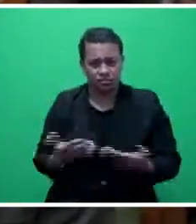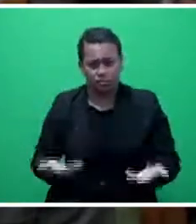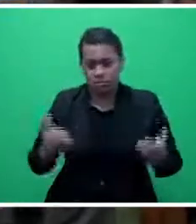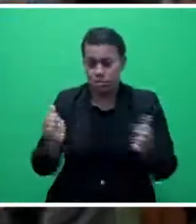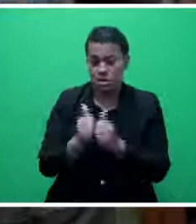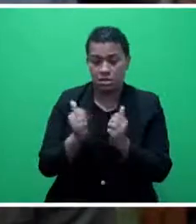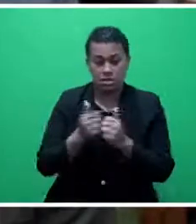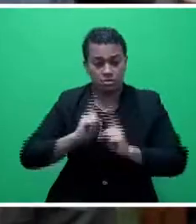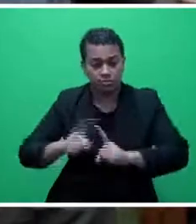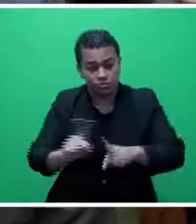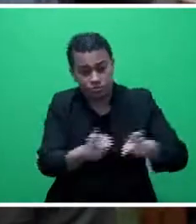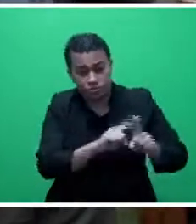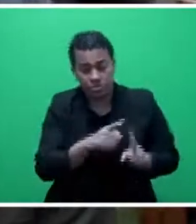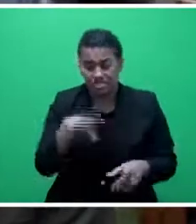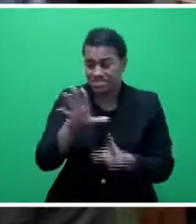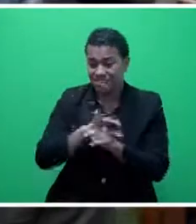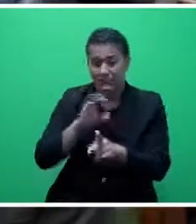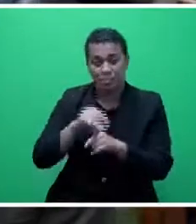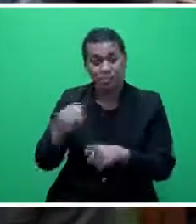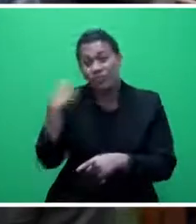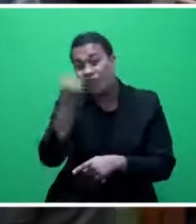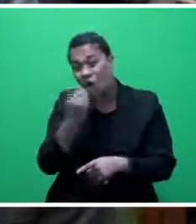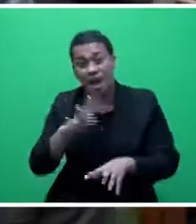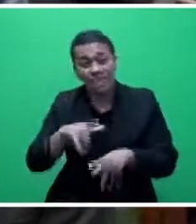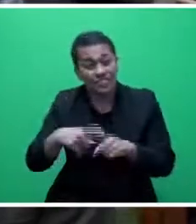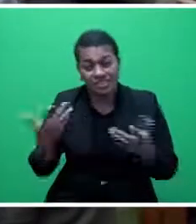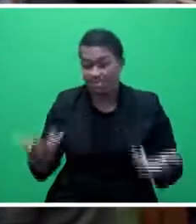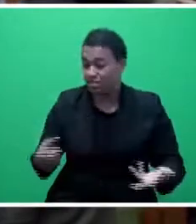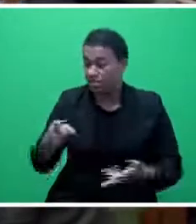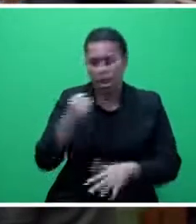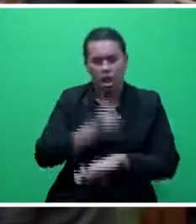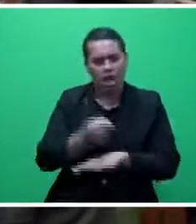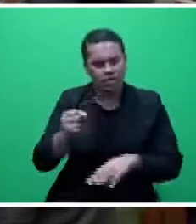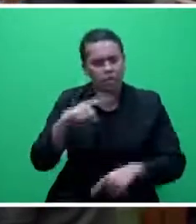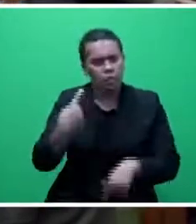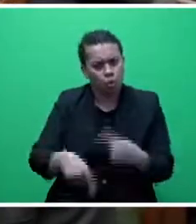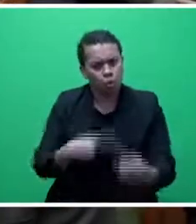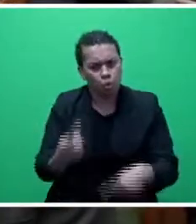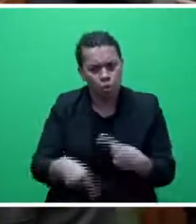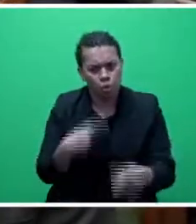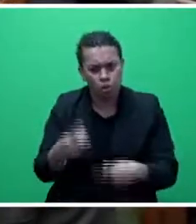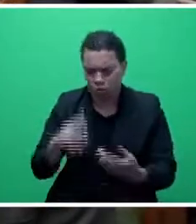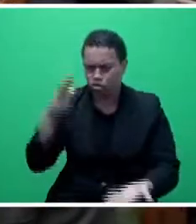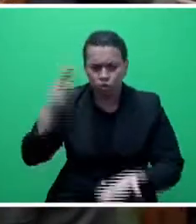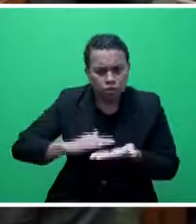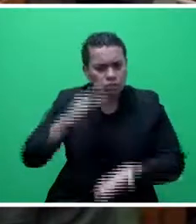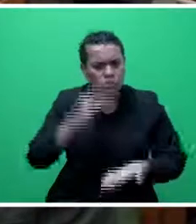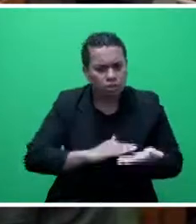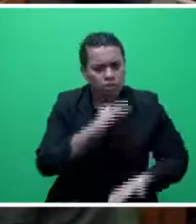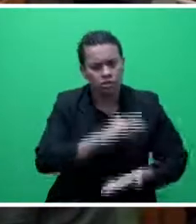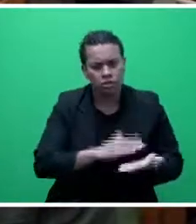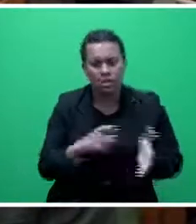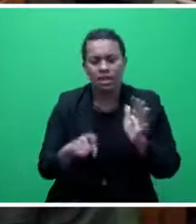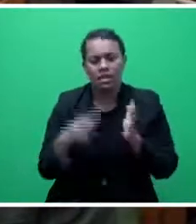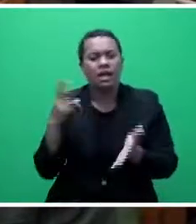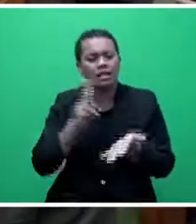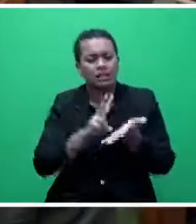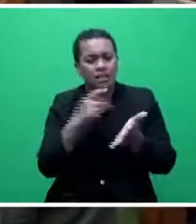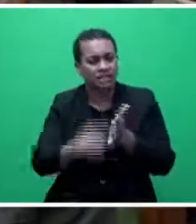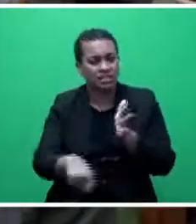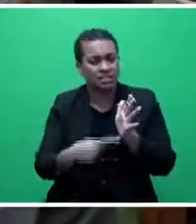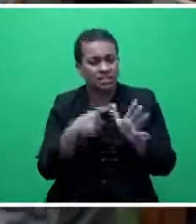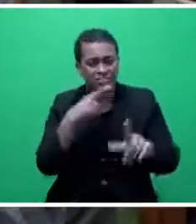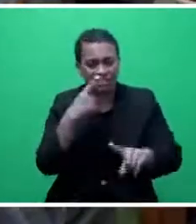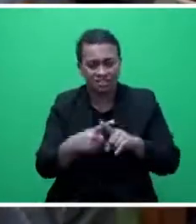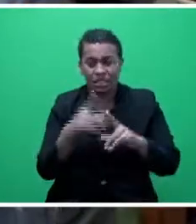for food items and everyday items, we have continuously, wherever possible, have reduced tariff rates. We actually have done that. We've gone